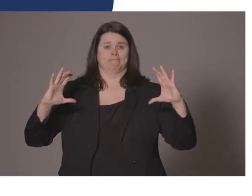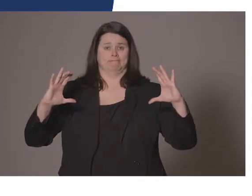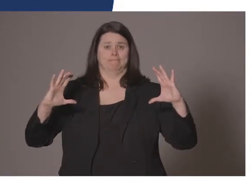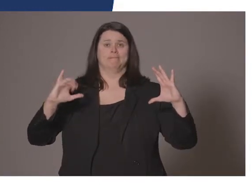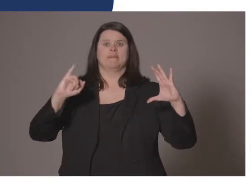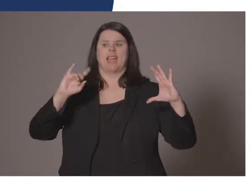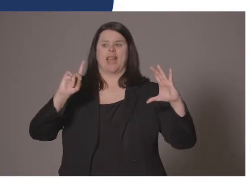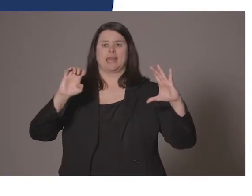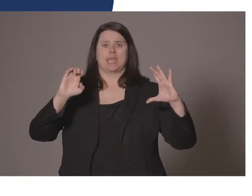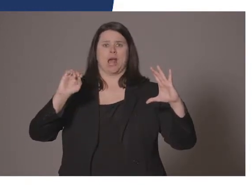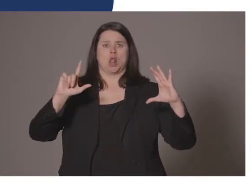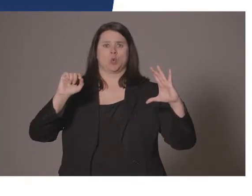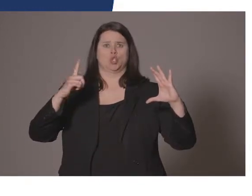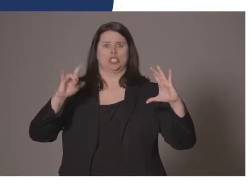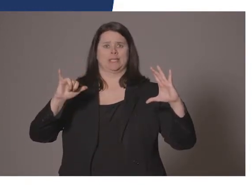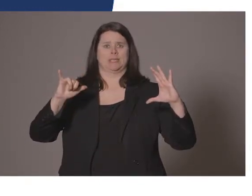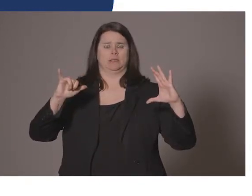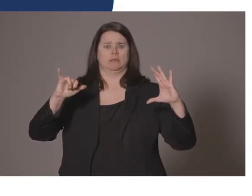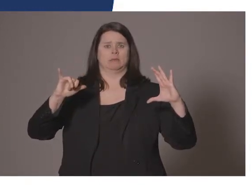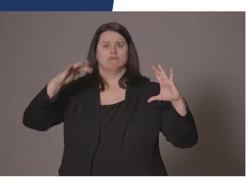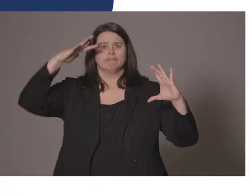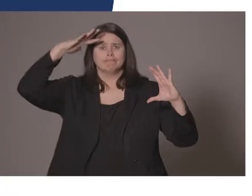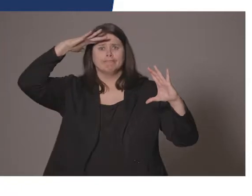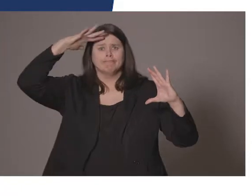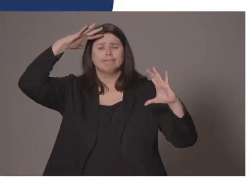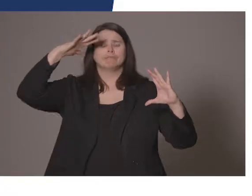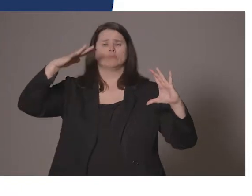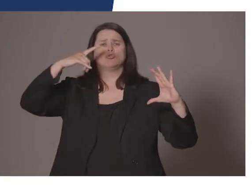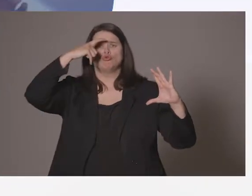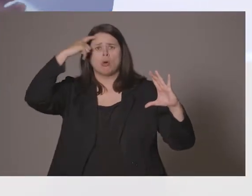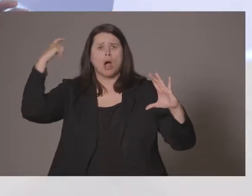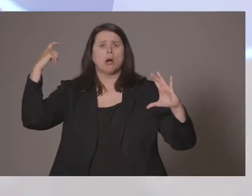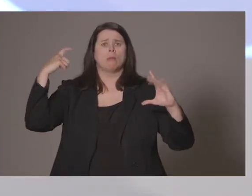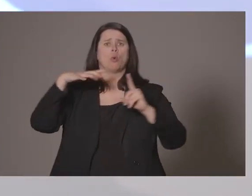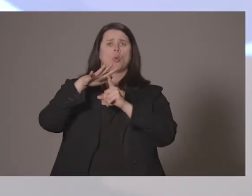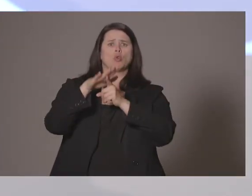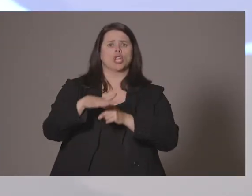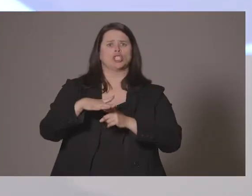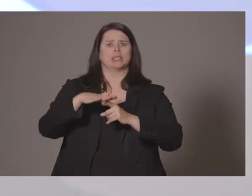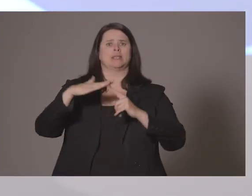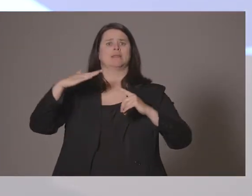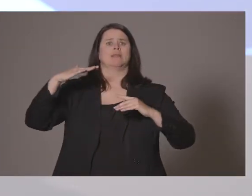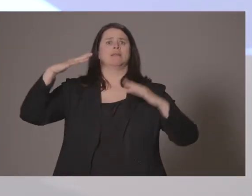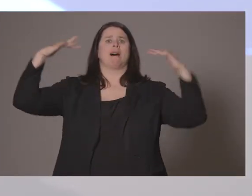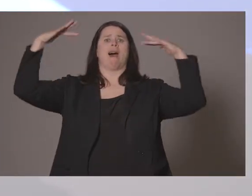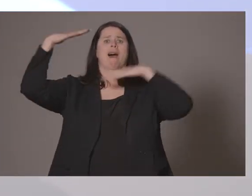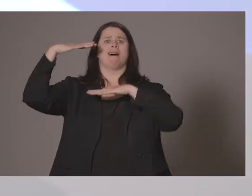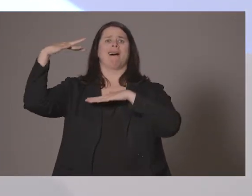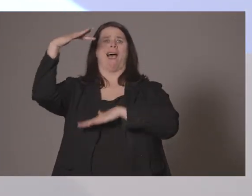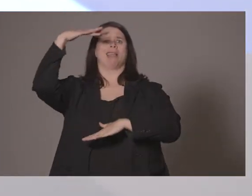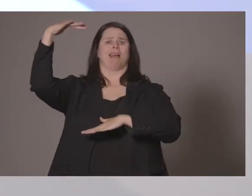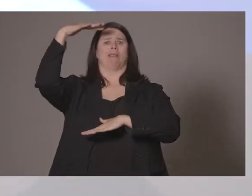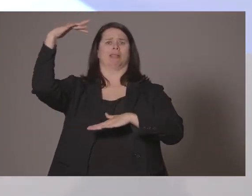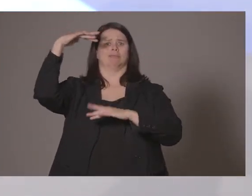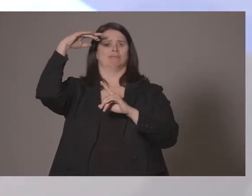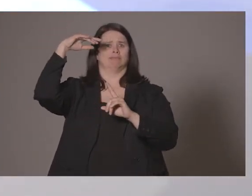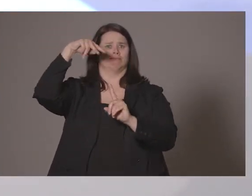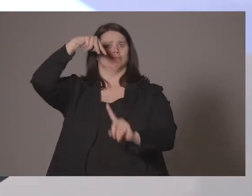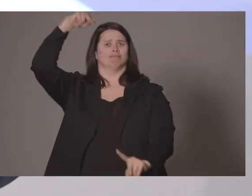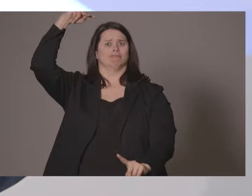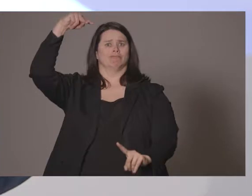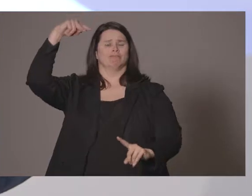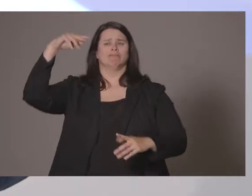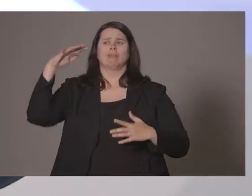ideological level of trauma and oppression. So I like to think of this as this is the air